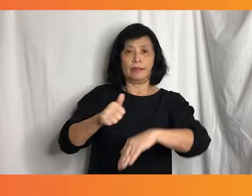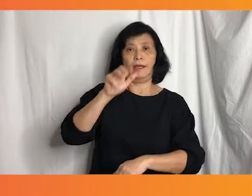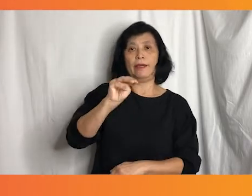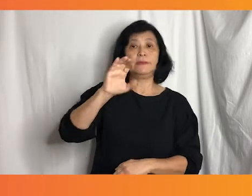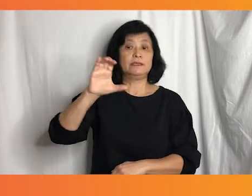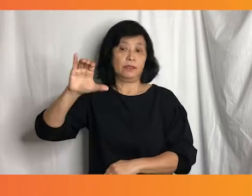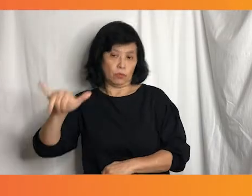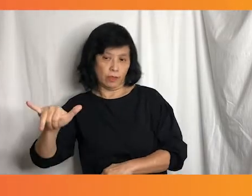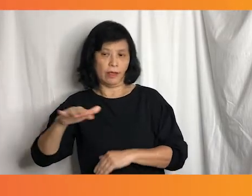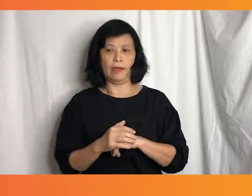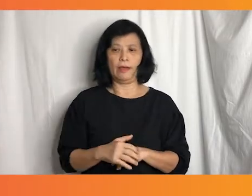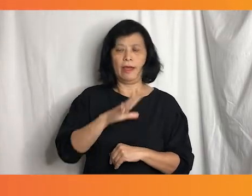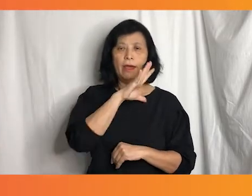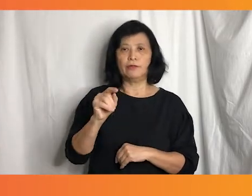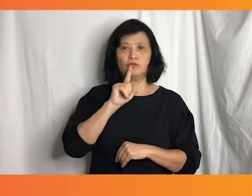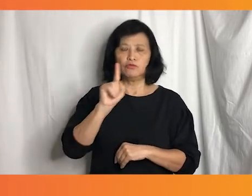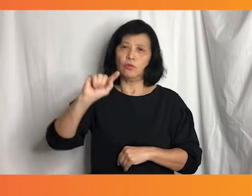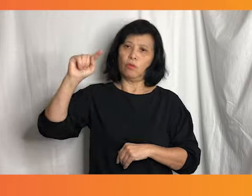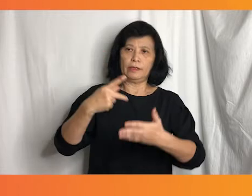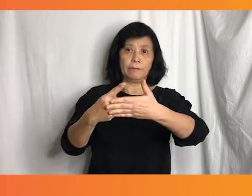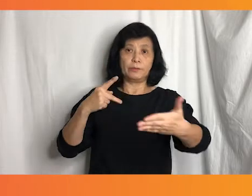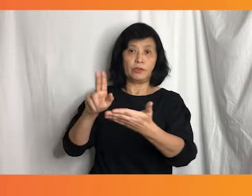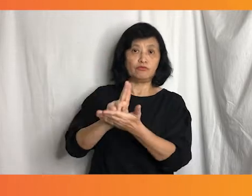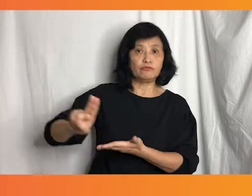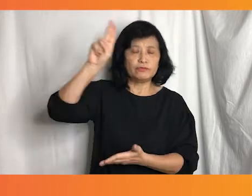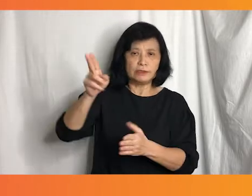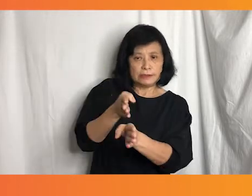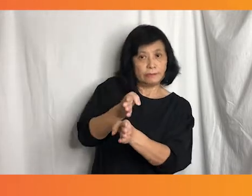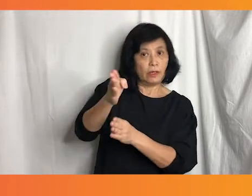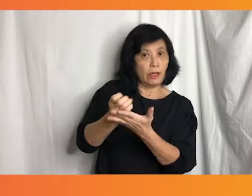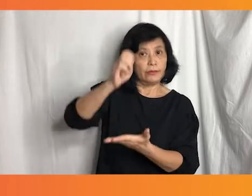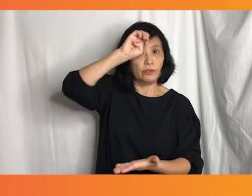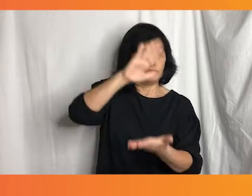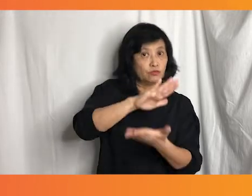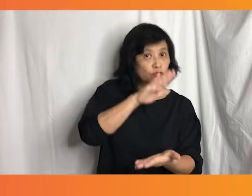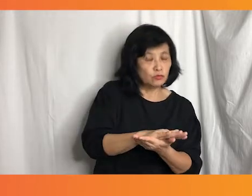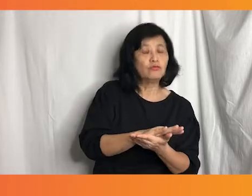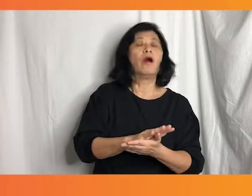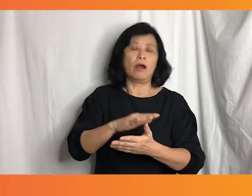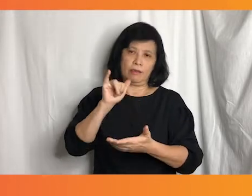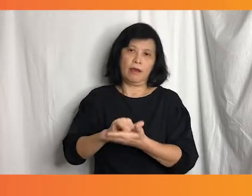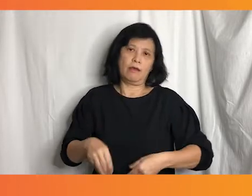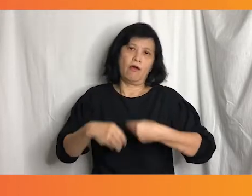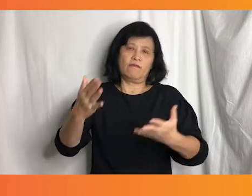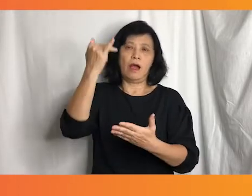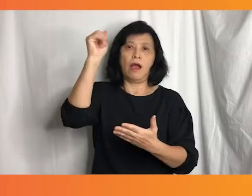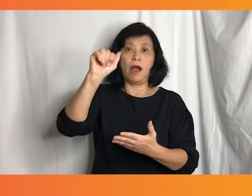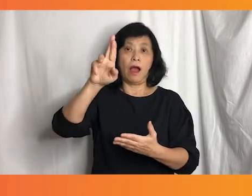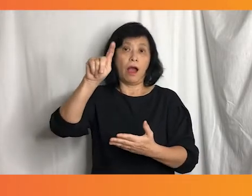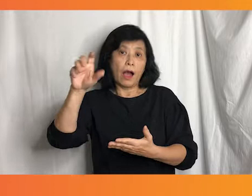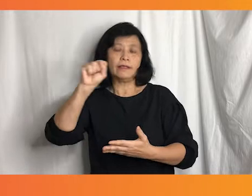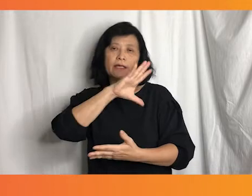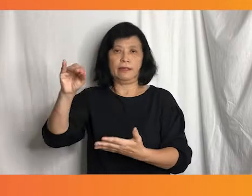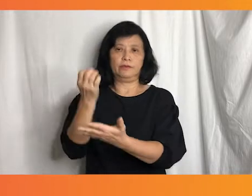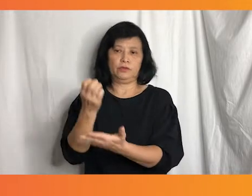ambit of the MCCY, and we are the only pre-tertiary specialized education school that offers arts